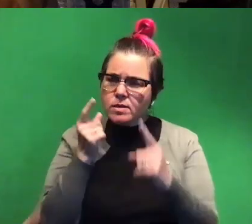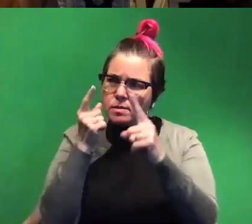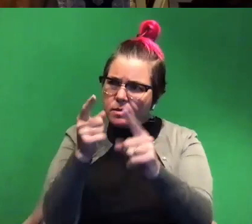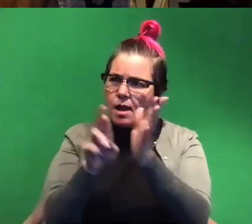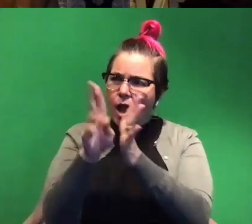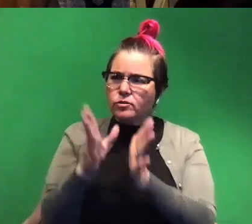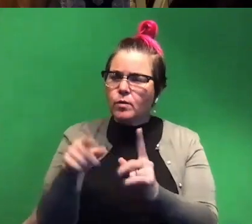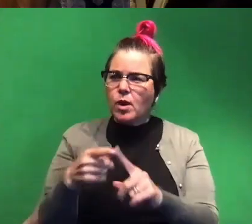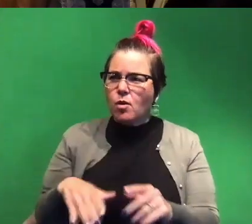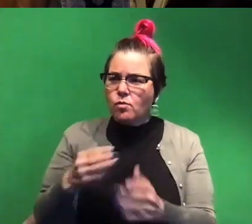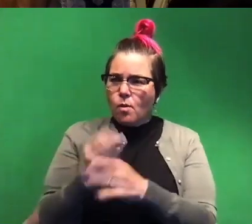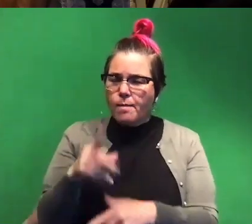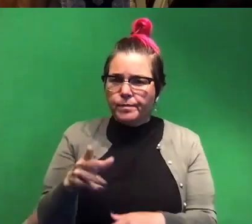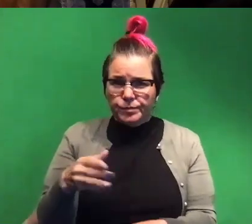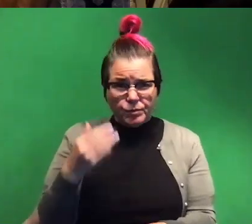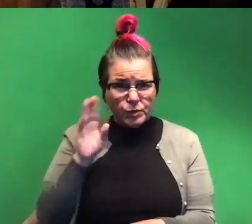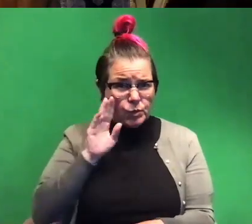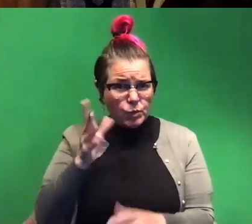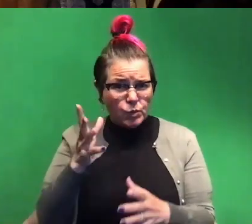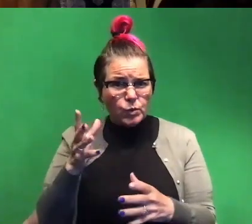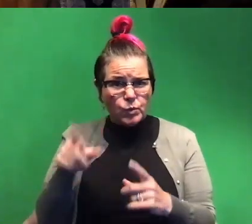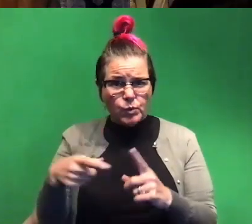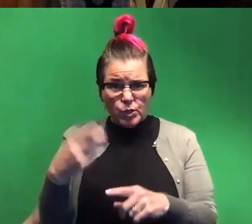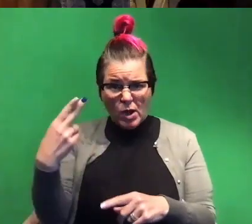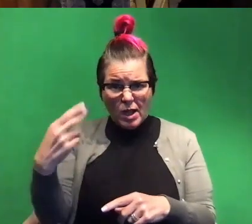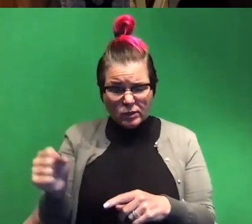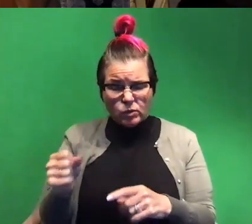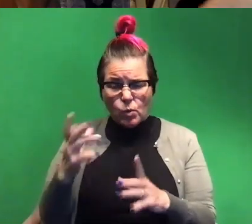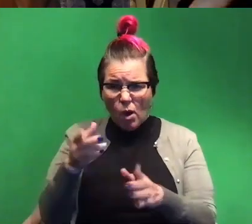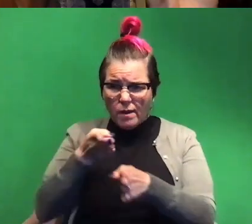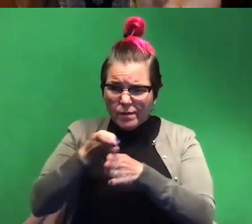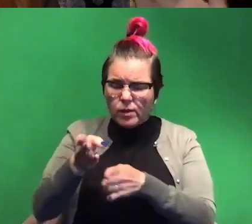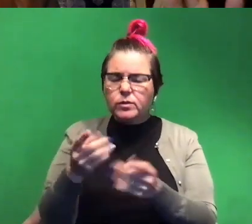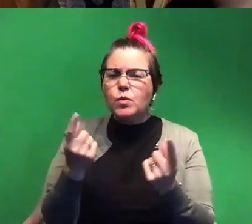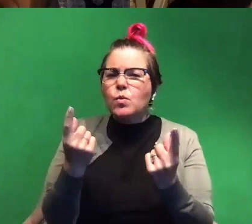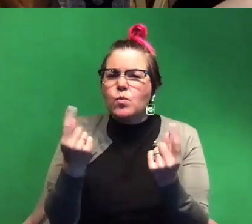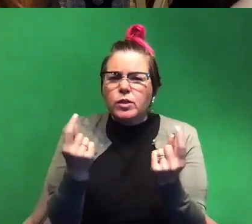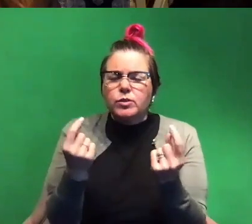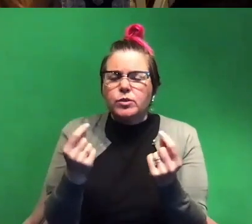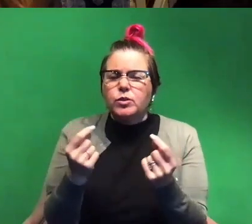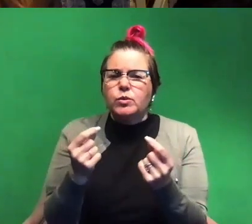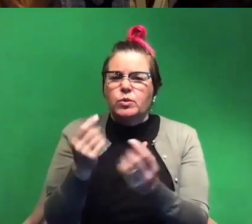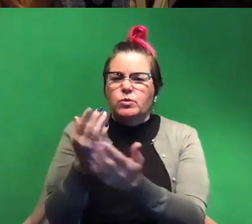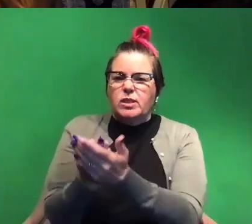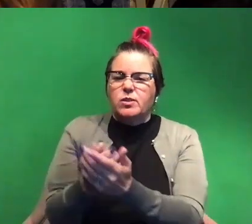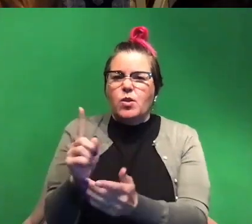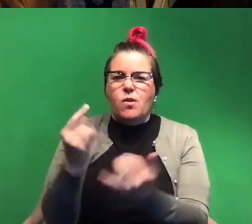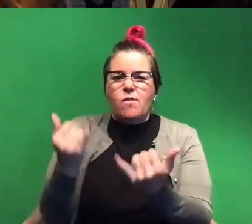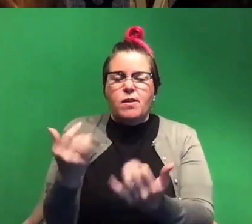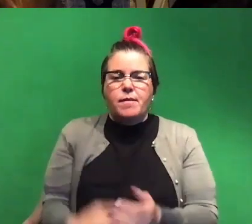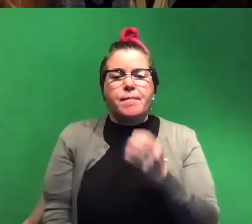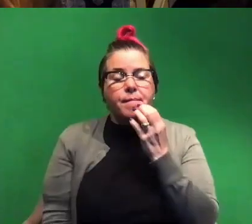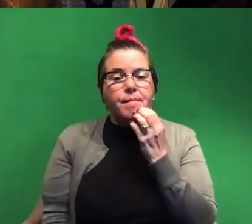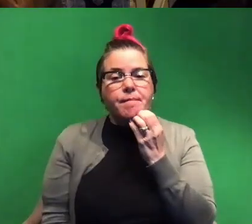up. Did you know that you wanted to go into your field when you were in high school? And then what did you do to get to where you